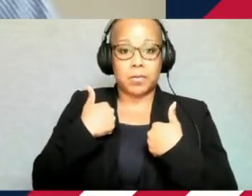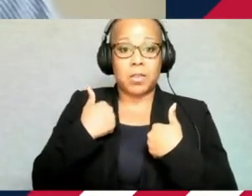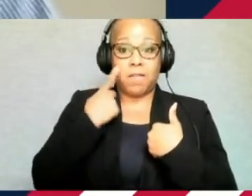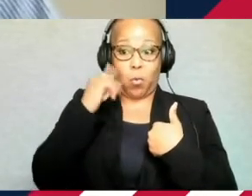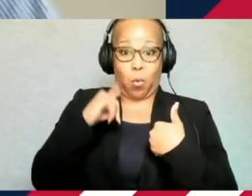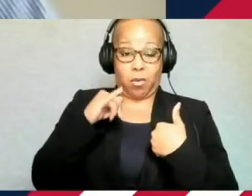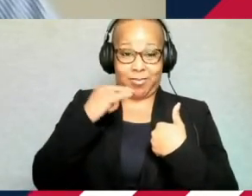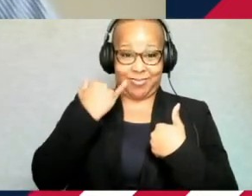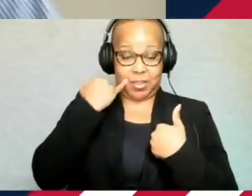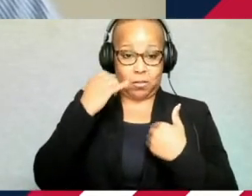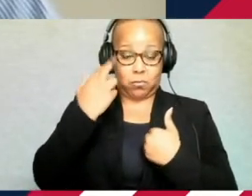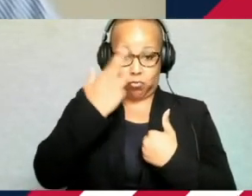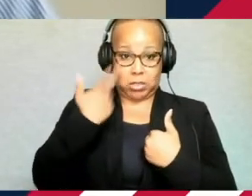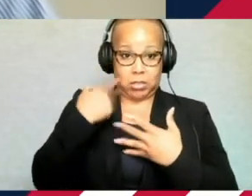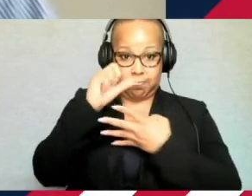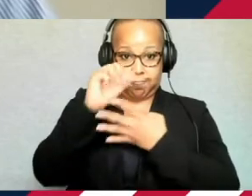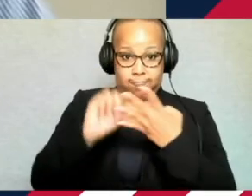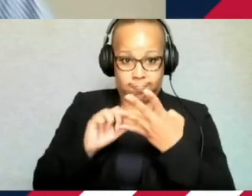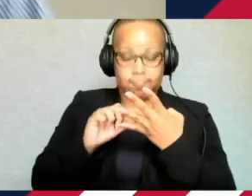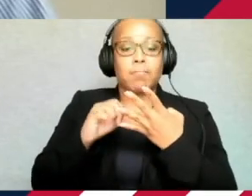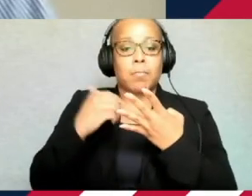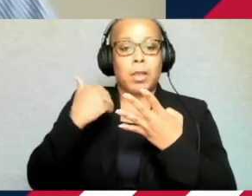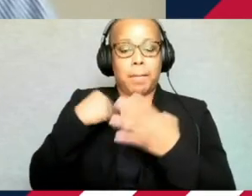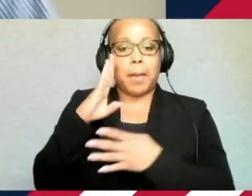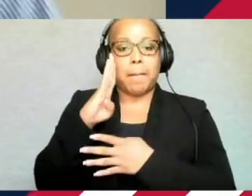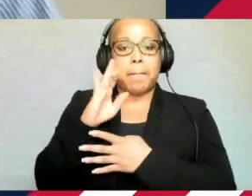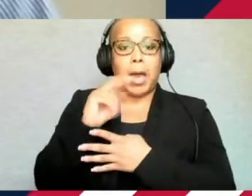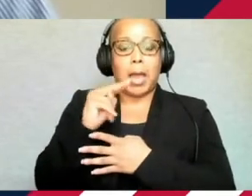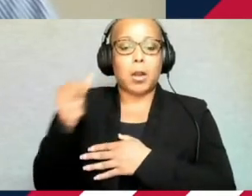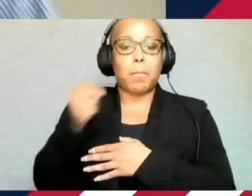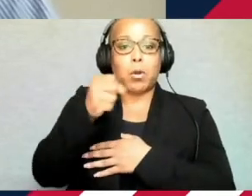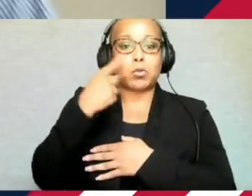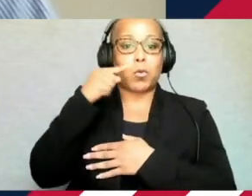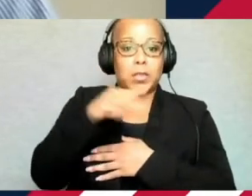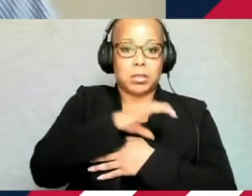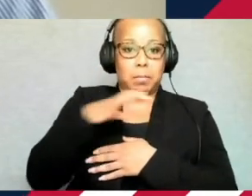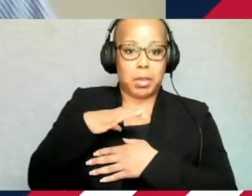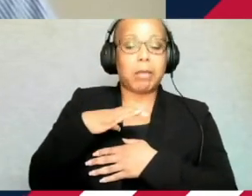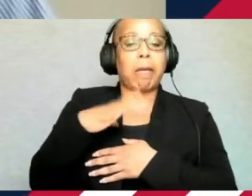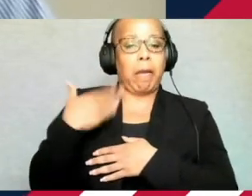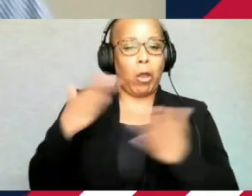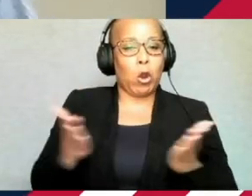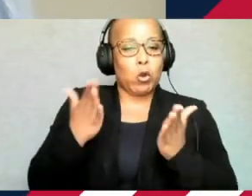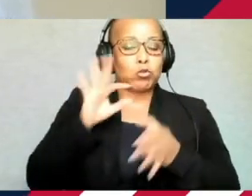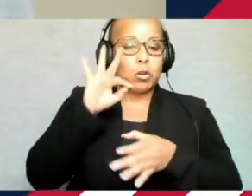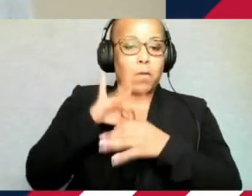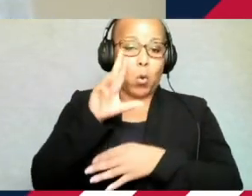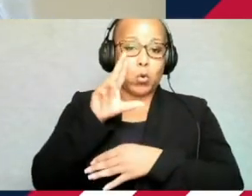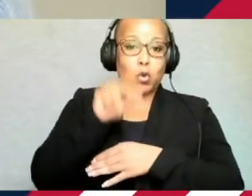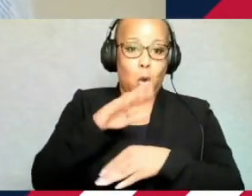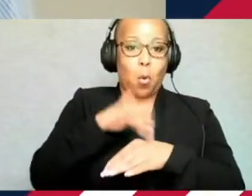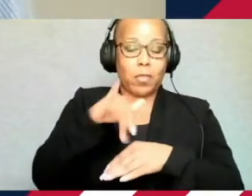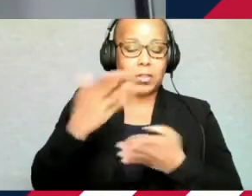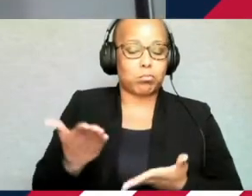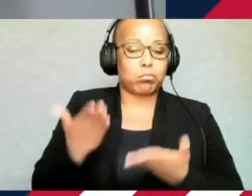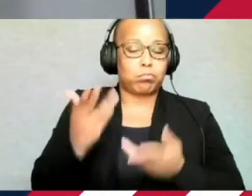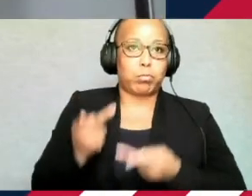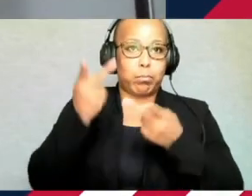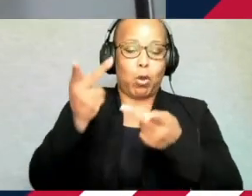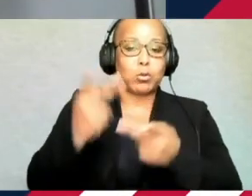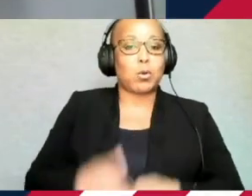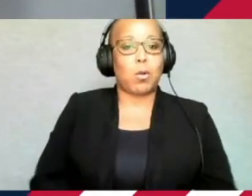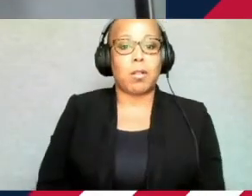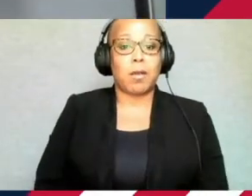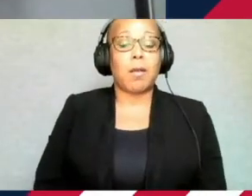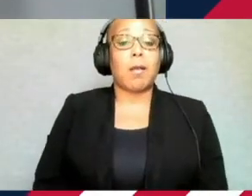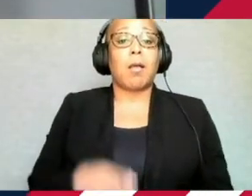reasons, I stand as a Biden appointee to this committee and urge you to vote no on this proposal. The voting